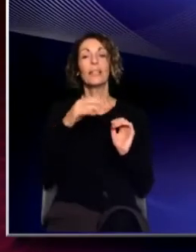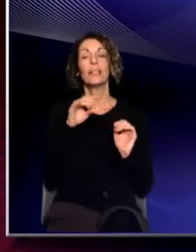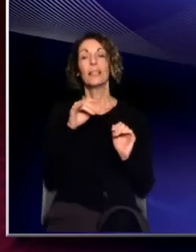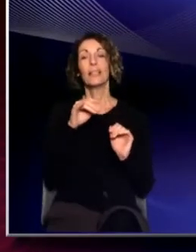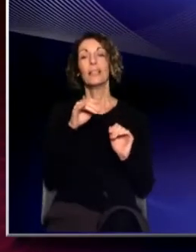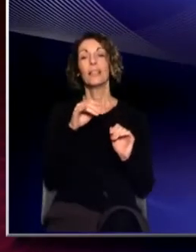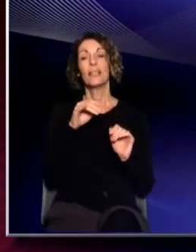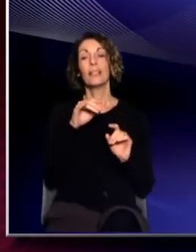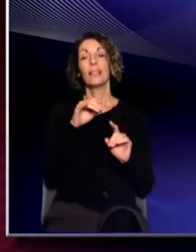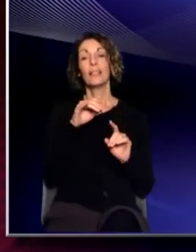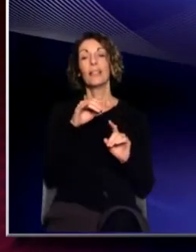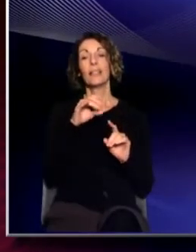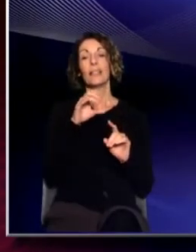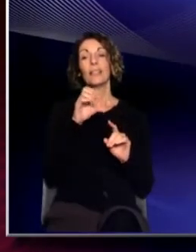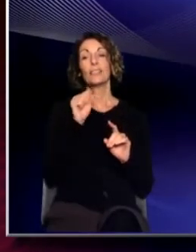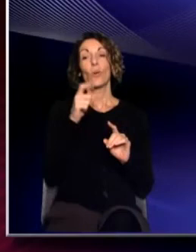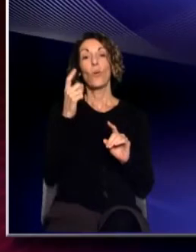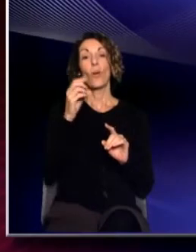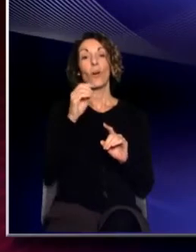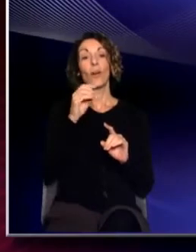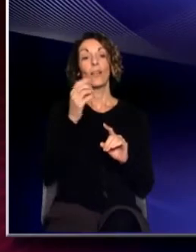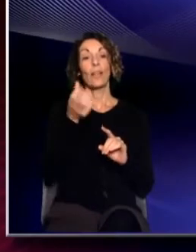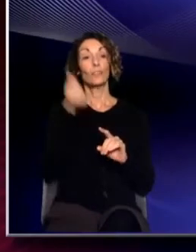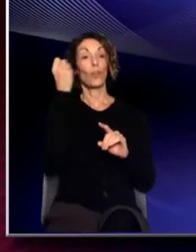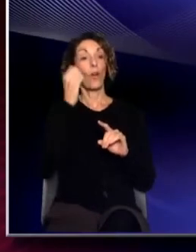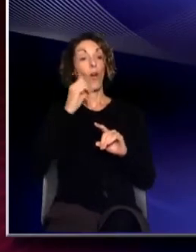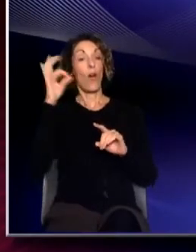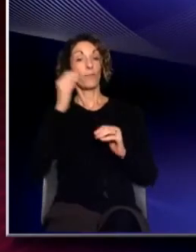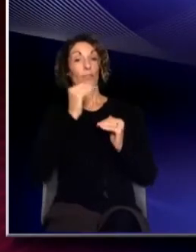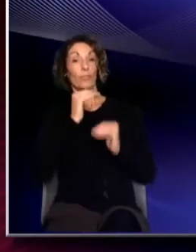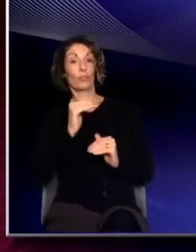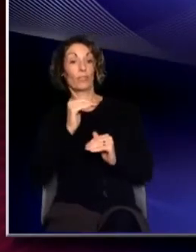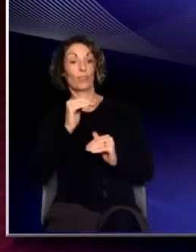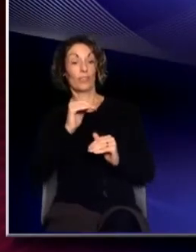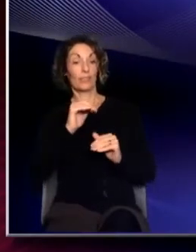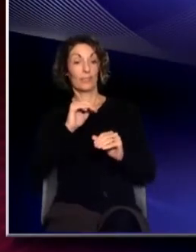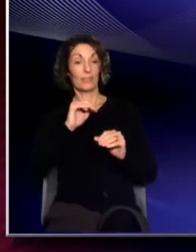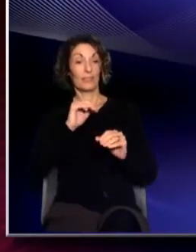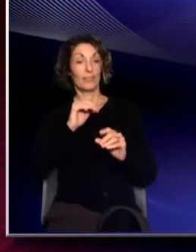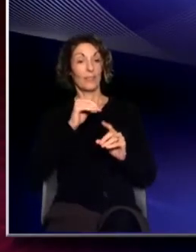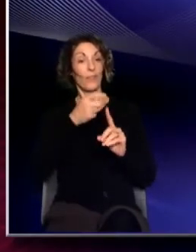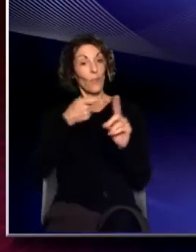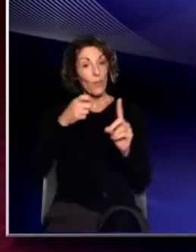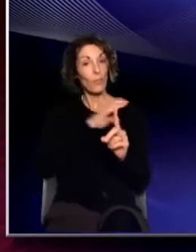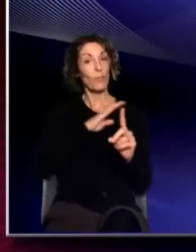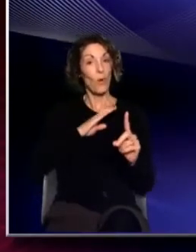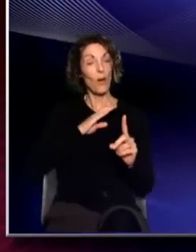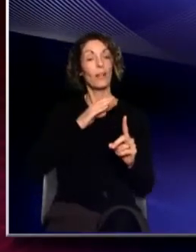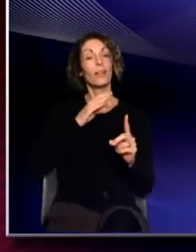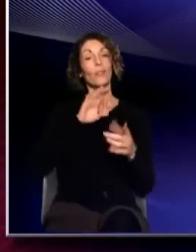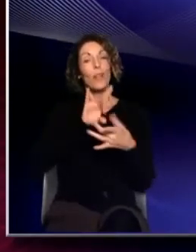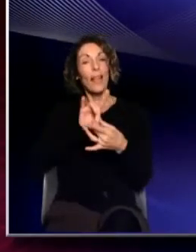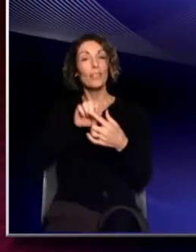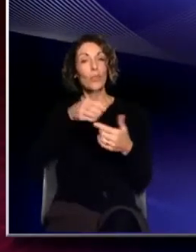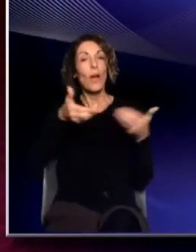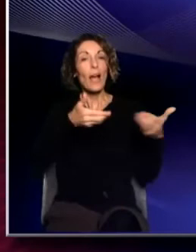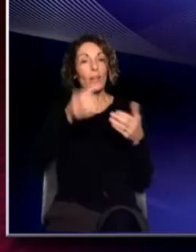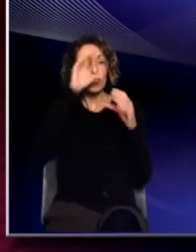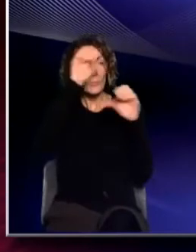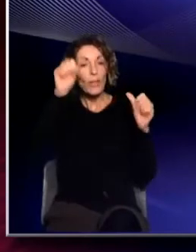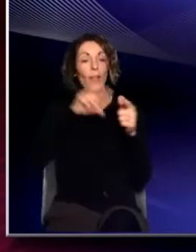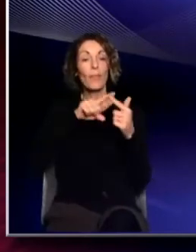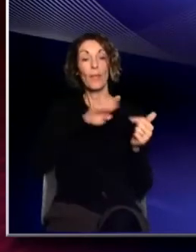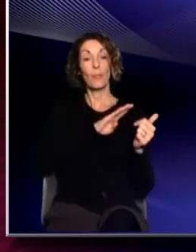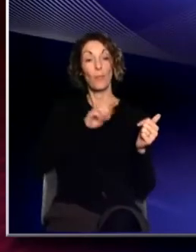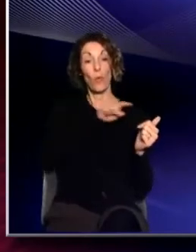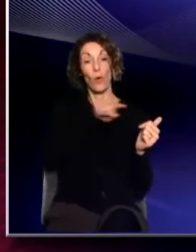their restrictions were taken off of them in the hiring of the superintendent, so they could decide whether they thought they needed more